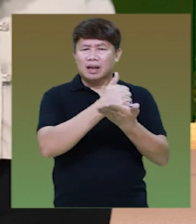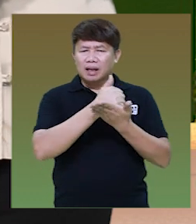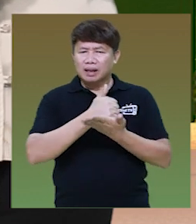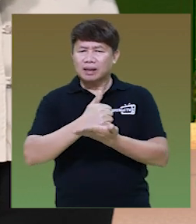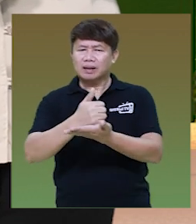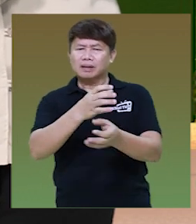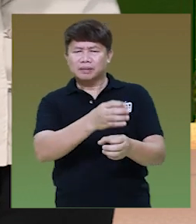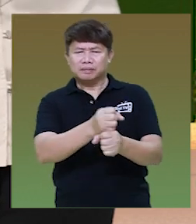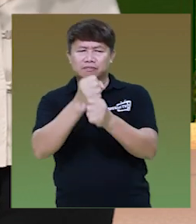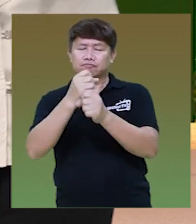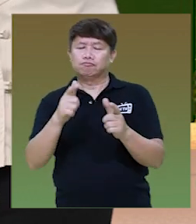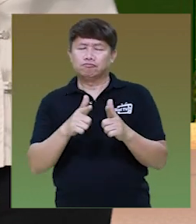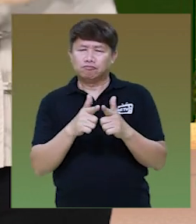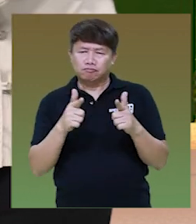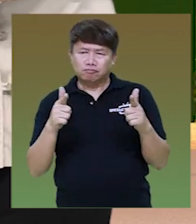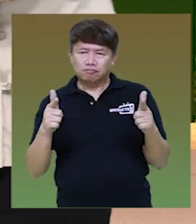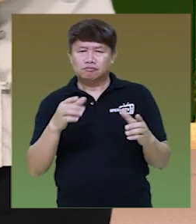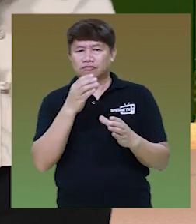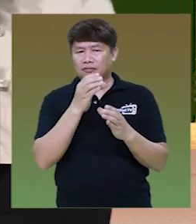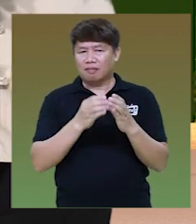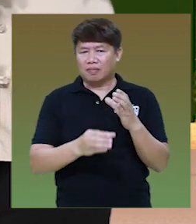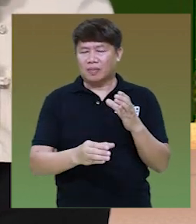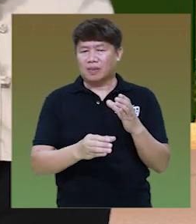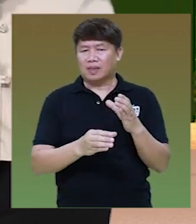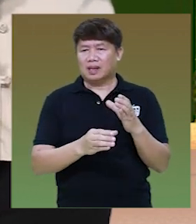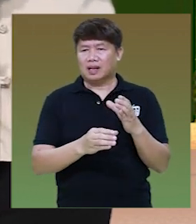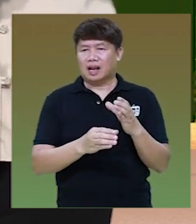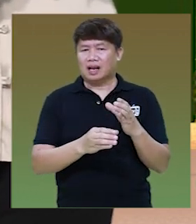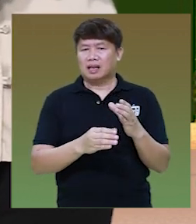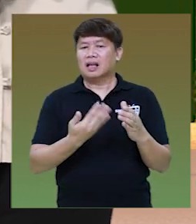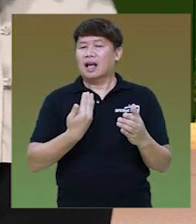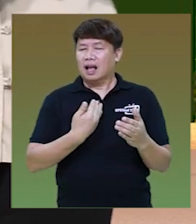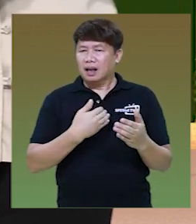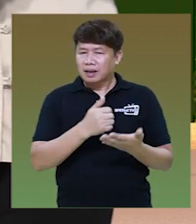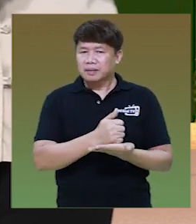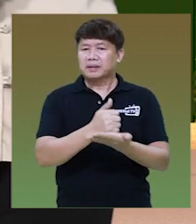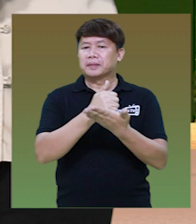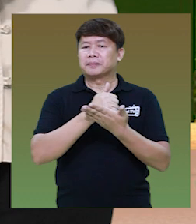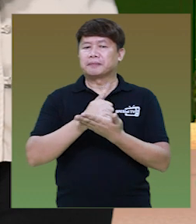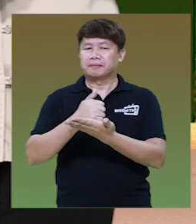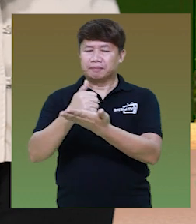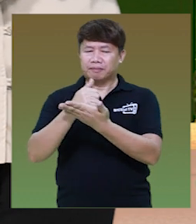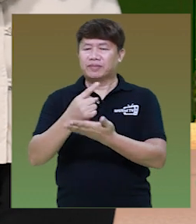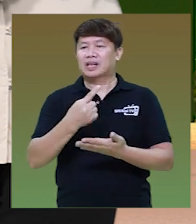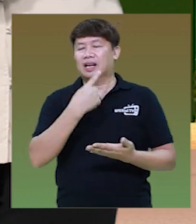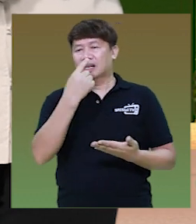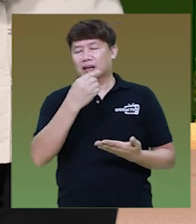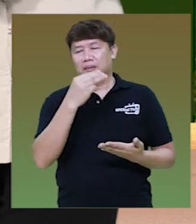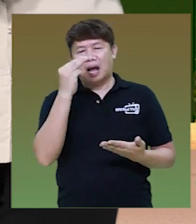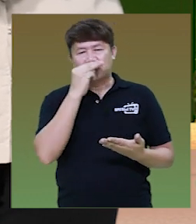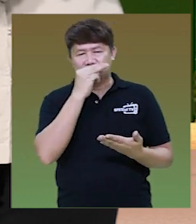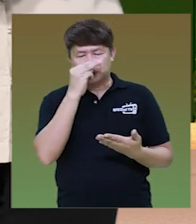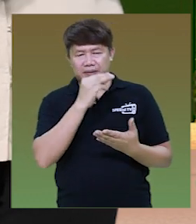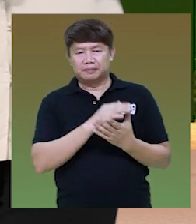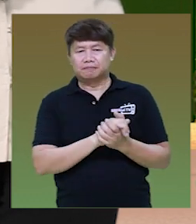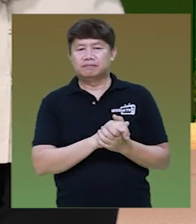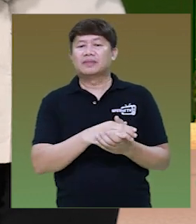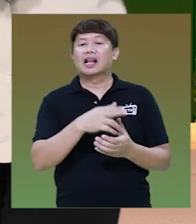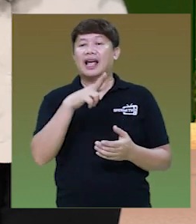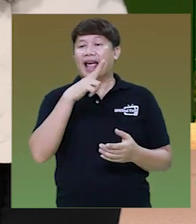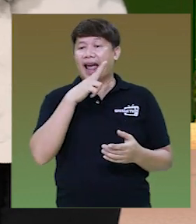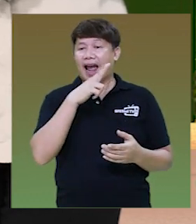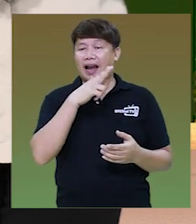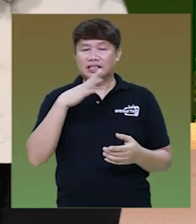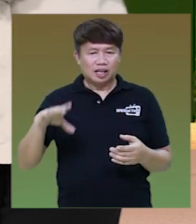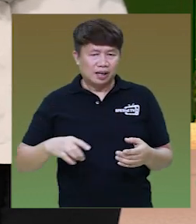"Help us pull up that enormous carrot," she said. "I will help you," said the mouse. The